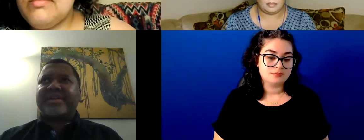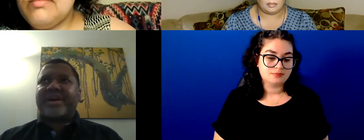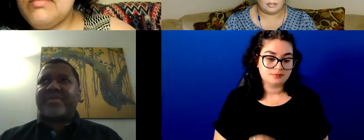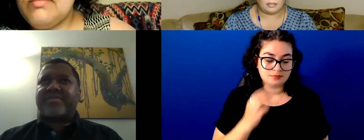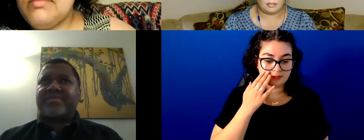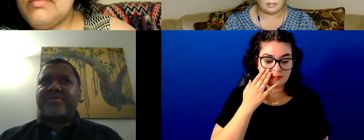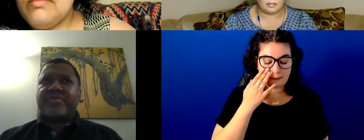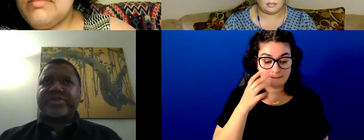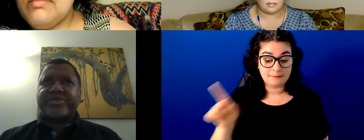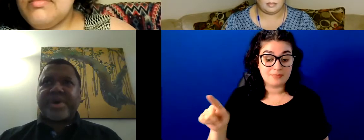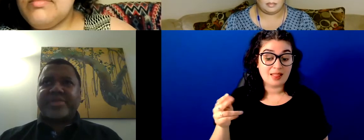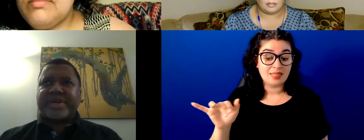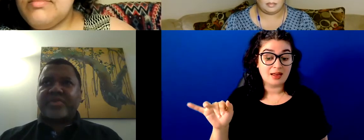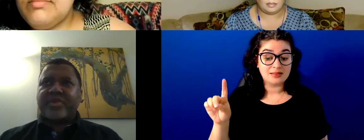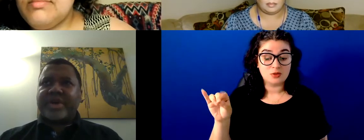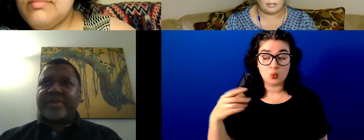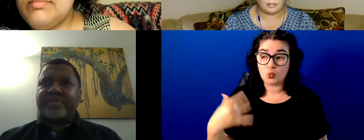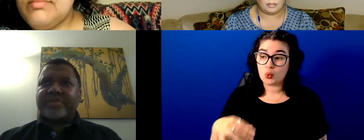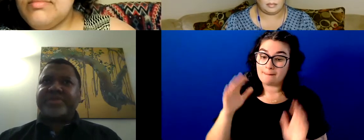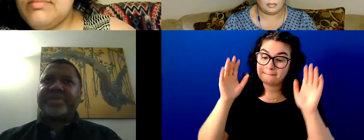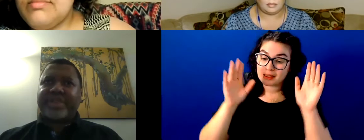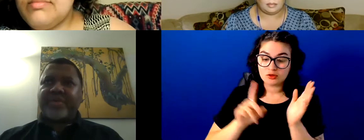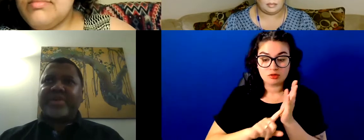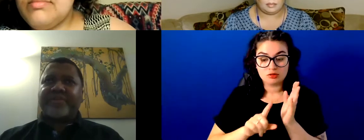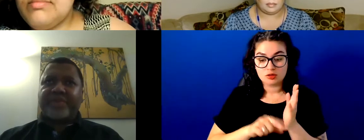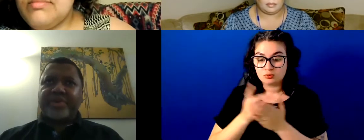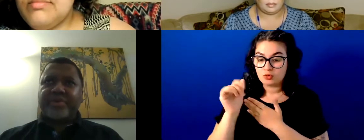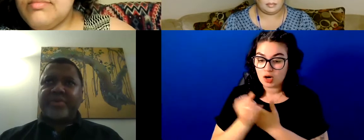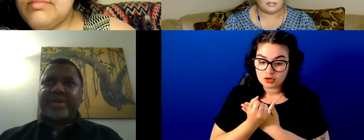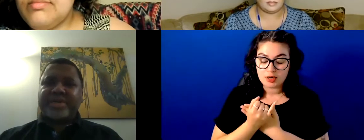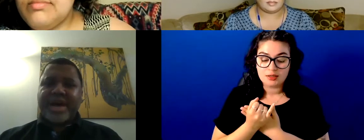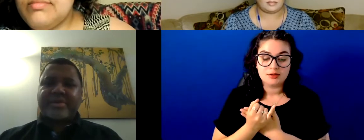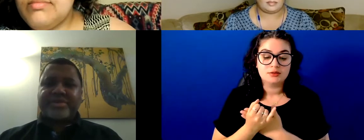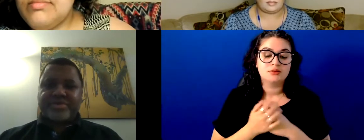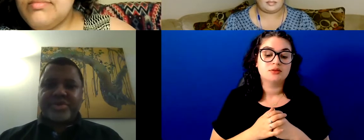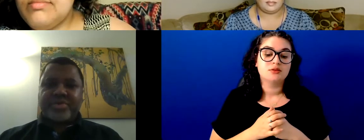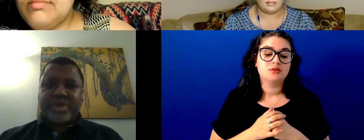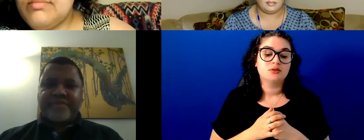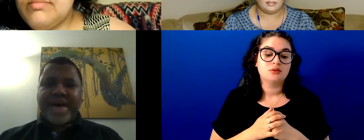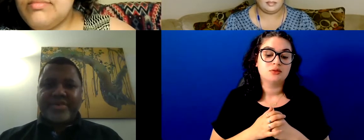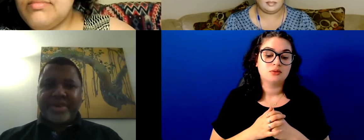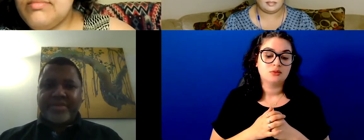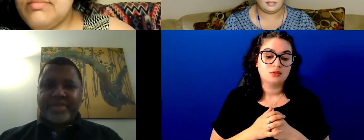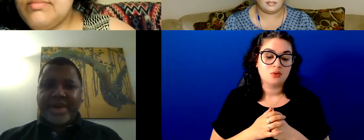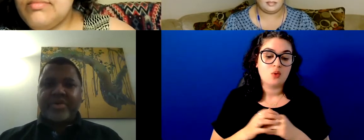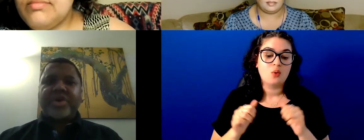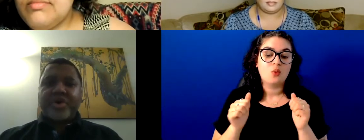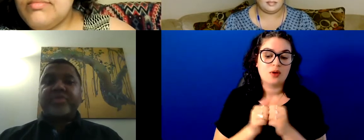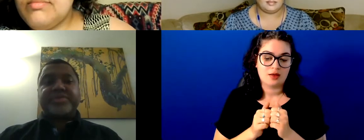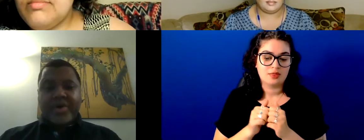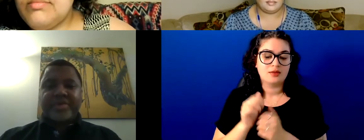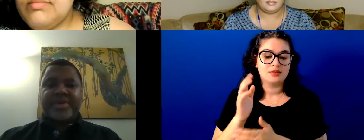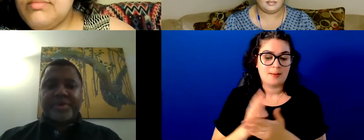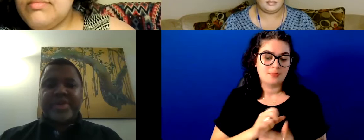amazing research project with, fortunately, one of the few doctors who was on faculty over there, who